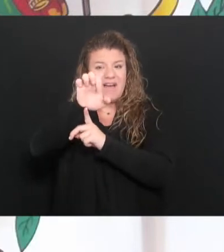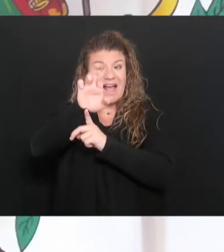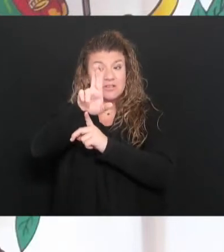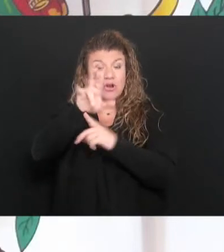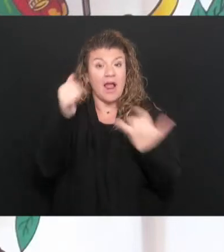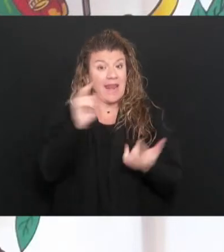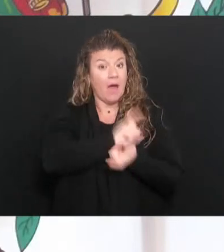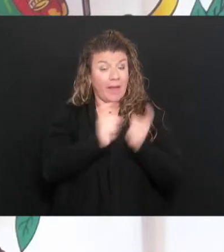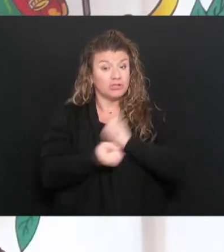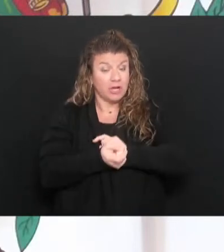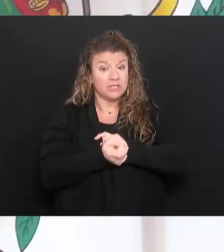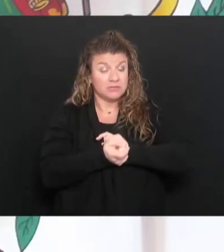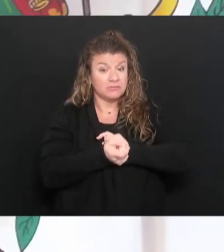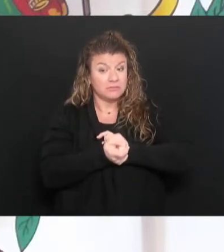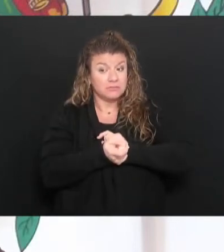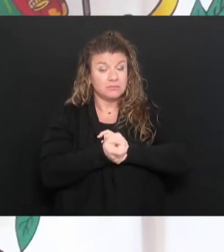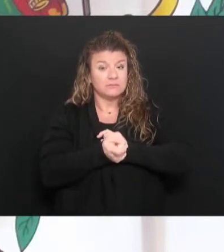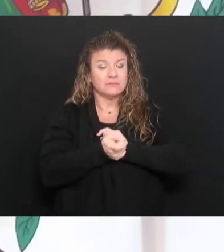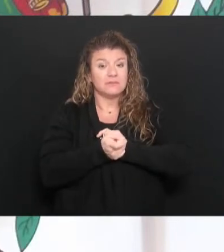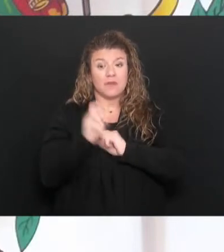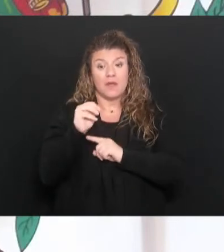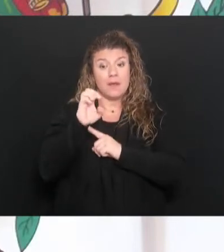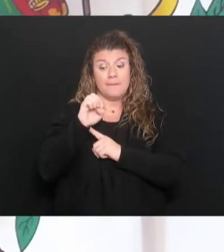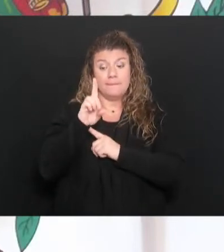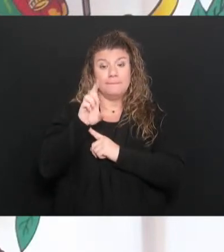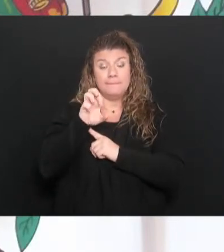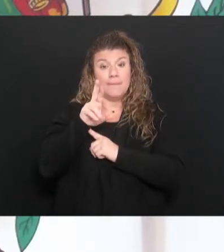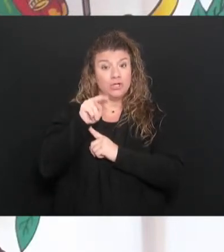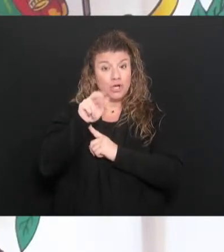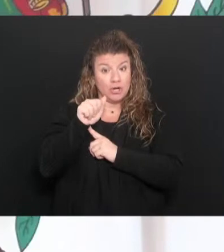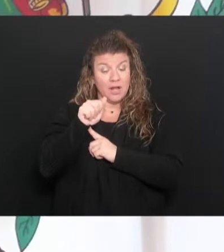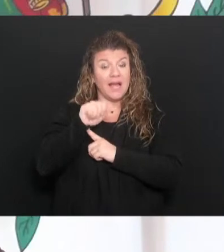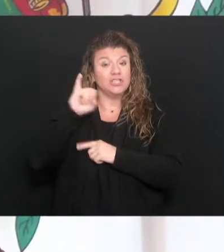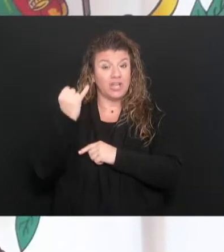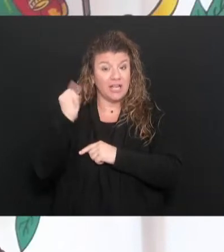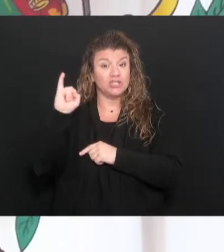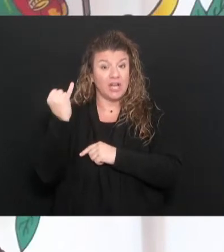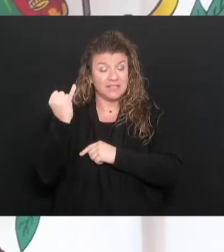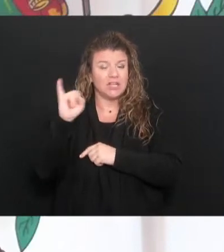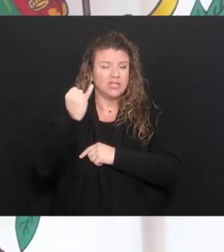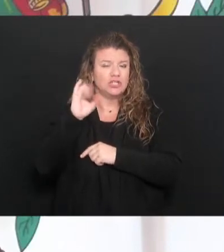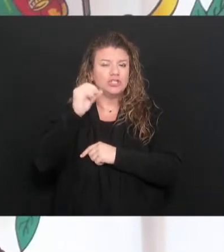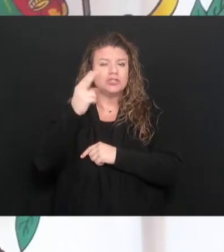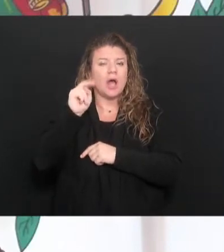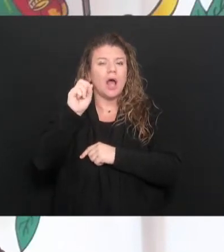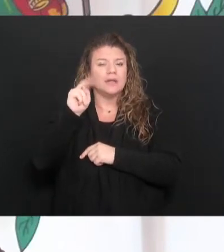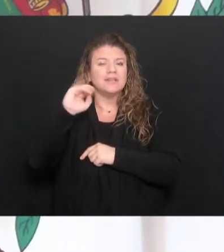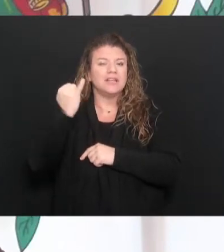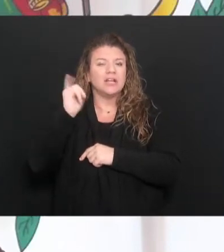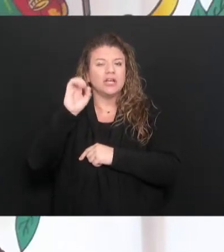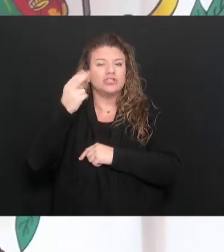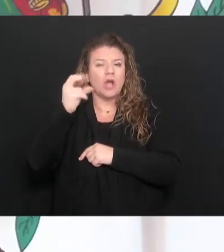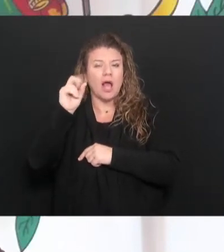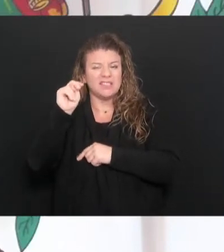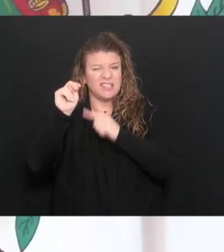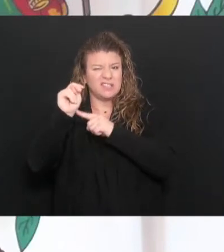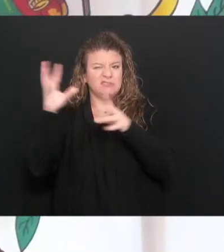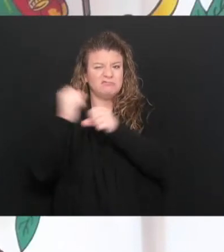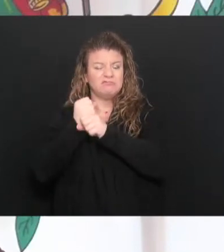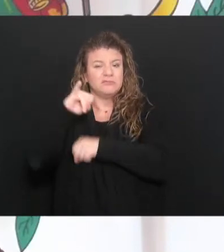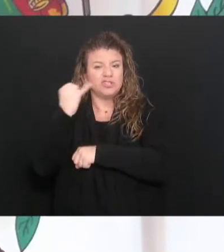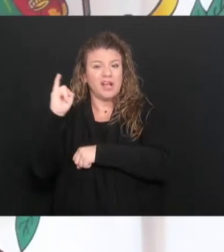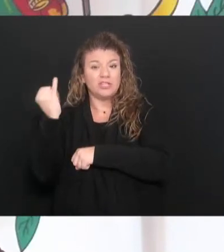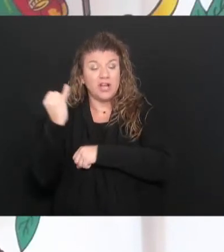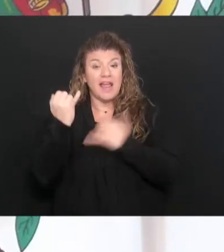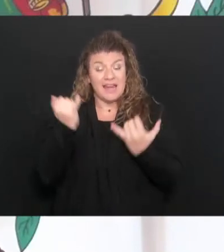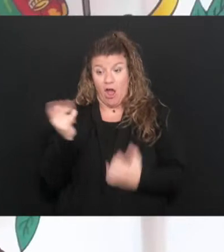changed now to Moderna and J&J or Johnson & Johnson are now, you know, out there for